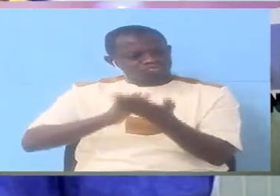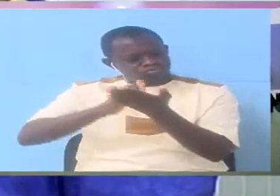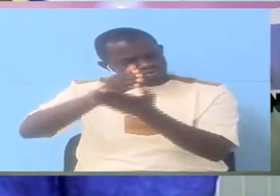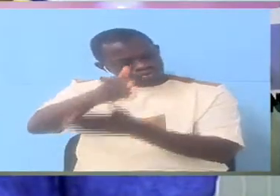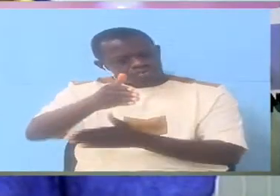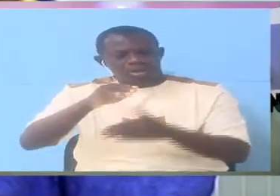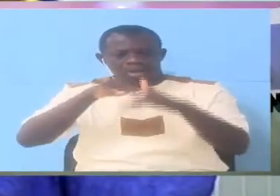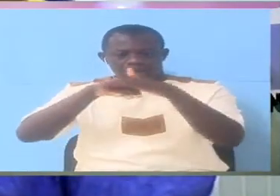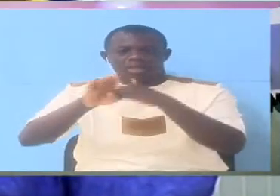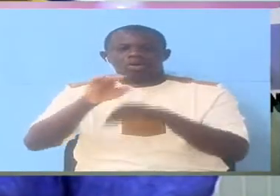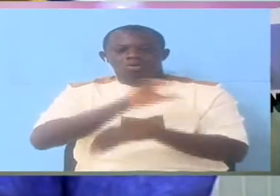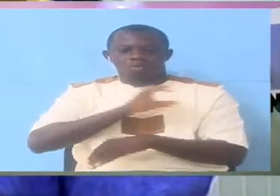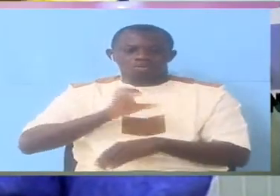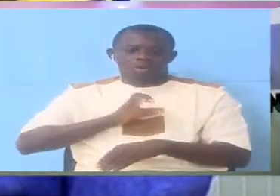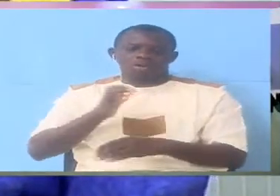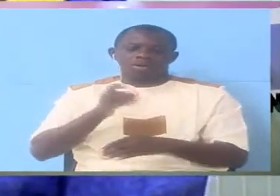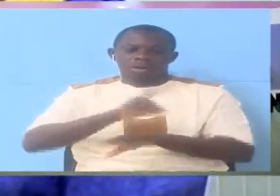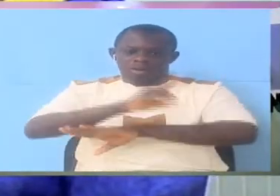we went inside.